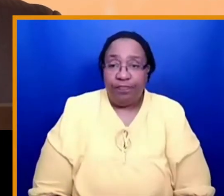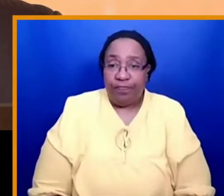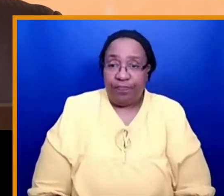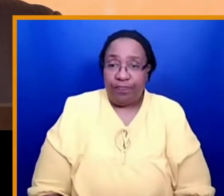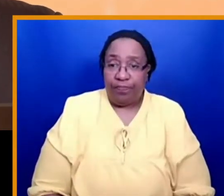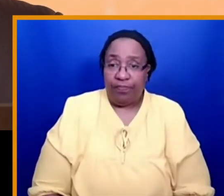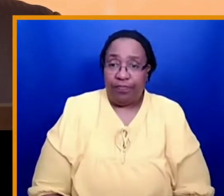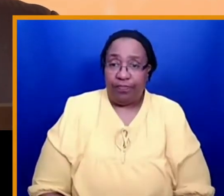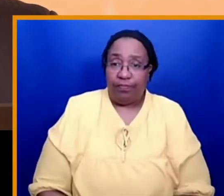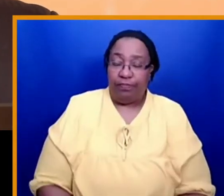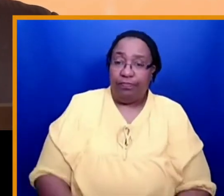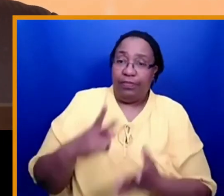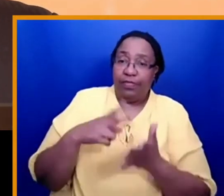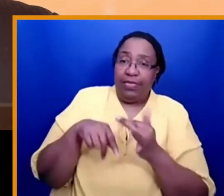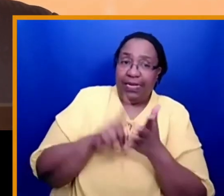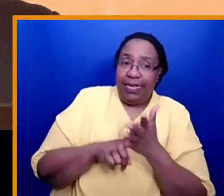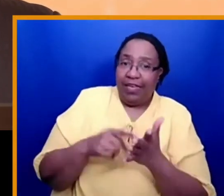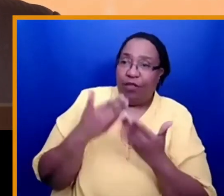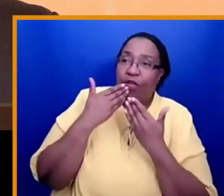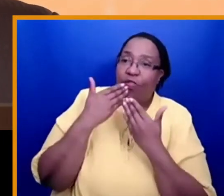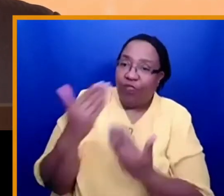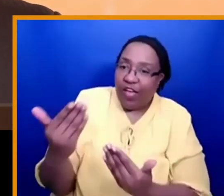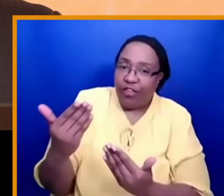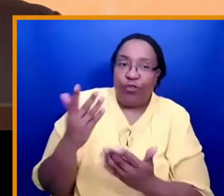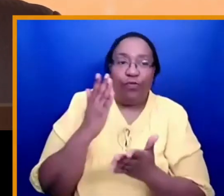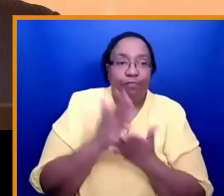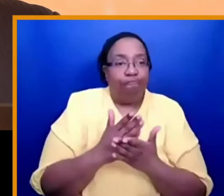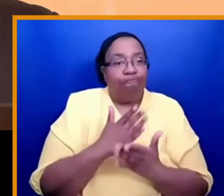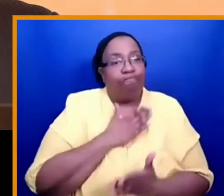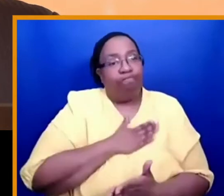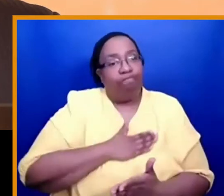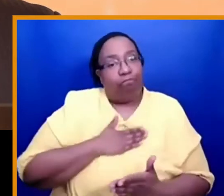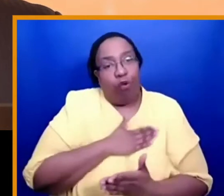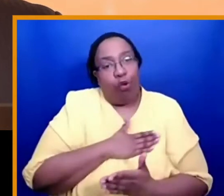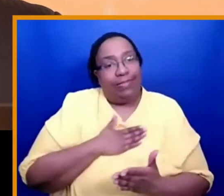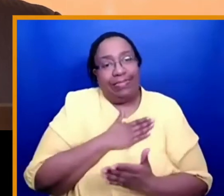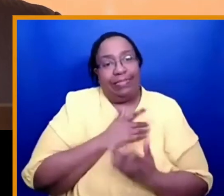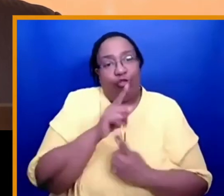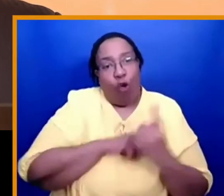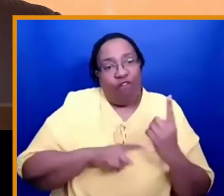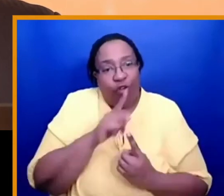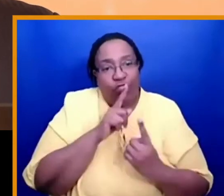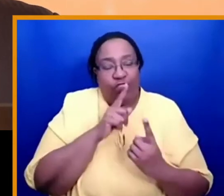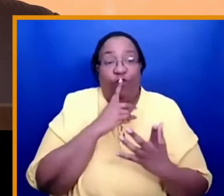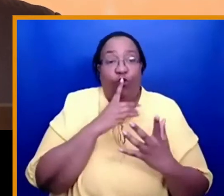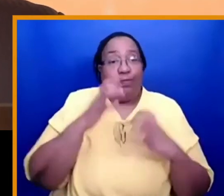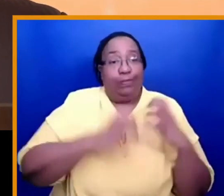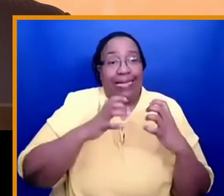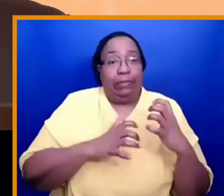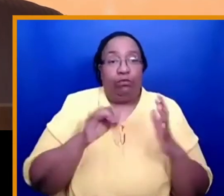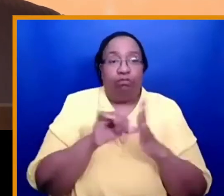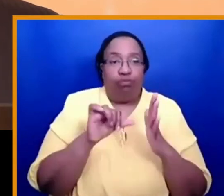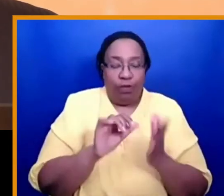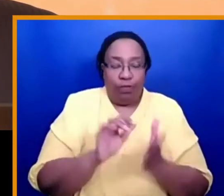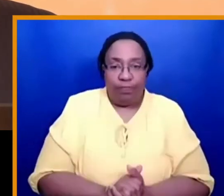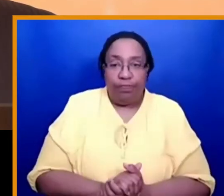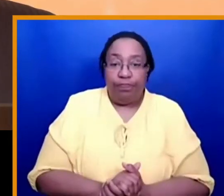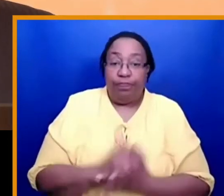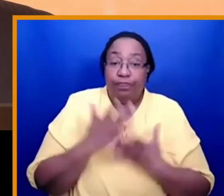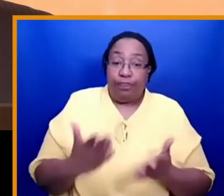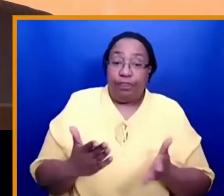Neil, thank you very much for that. Again, apologies to conference for the disruption. Can I ask Michael Berwick-Gooding to stand